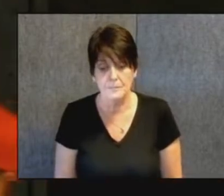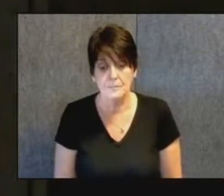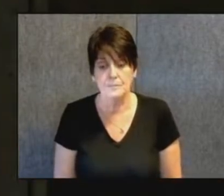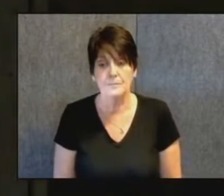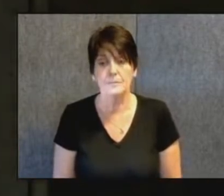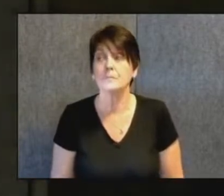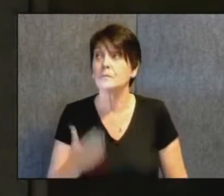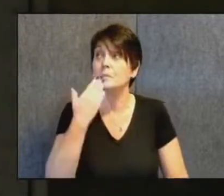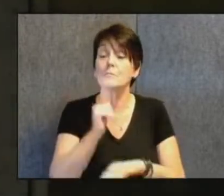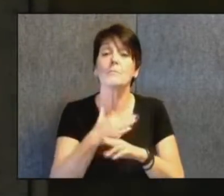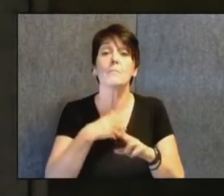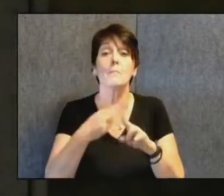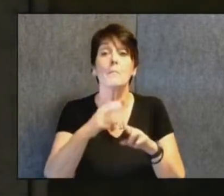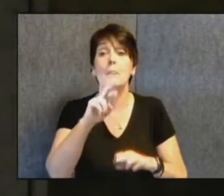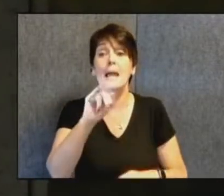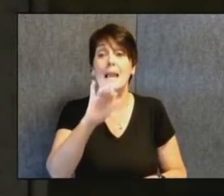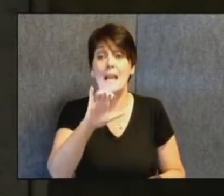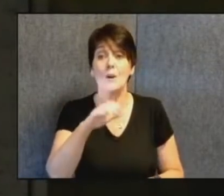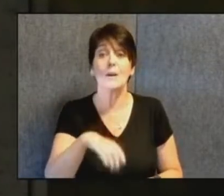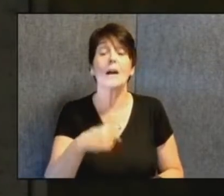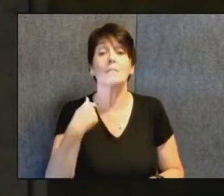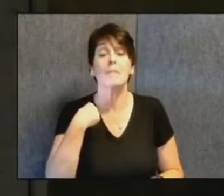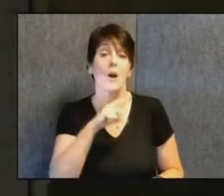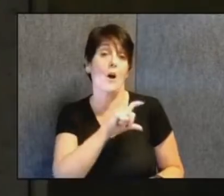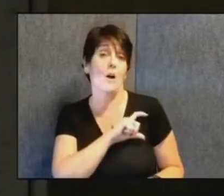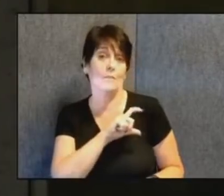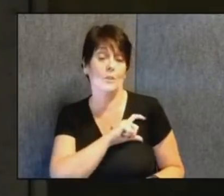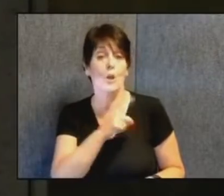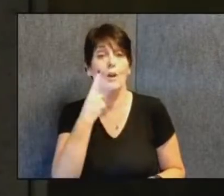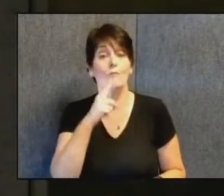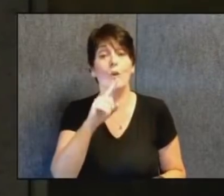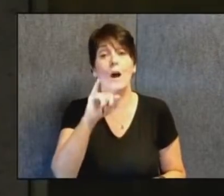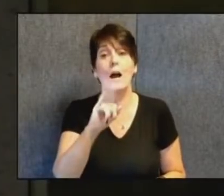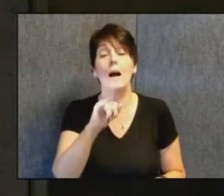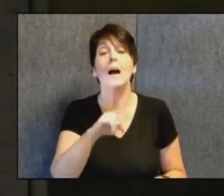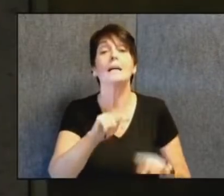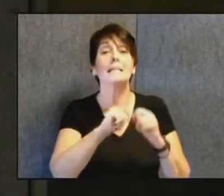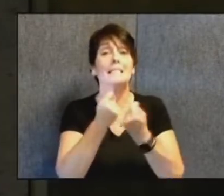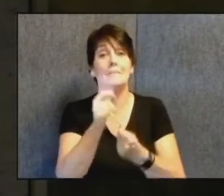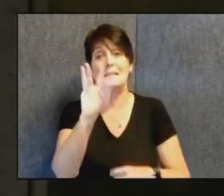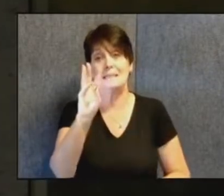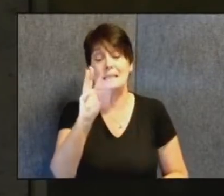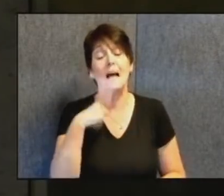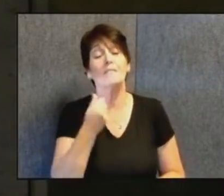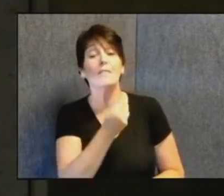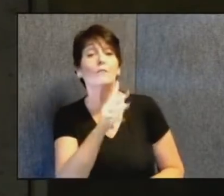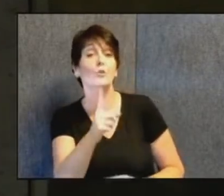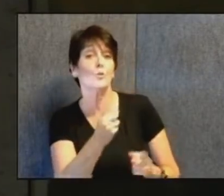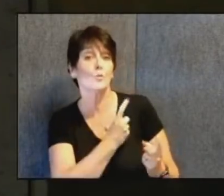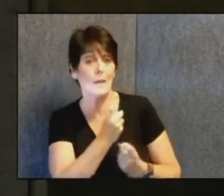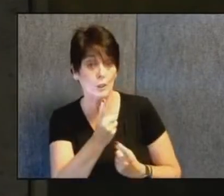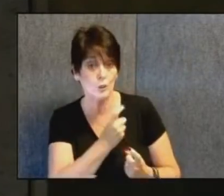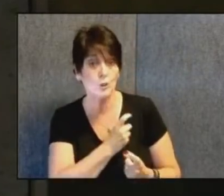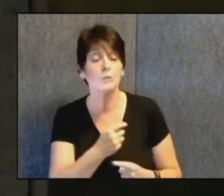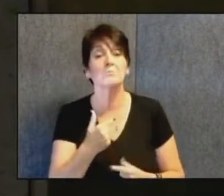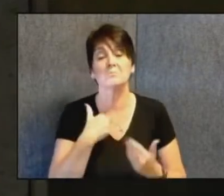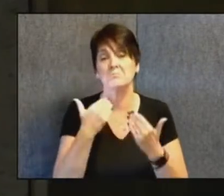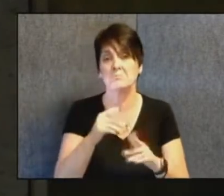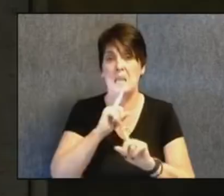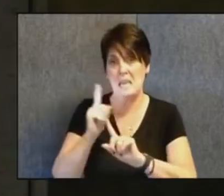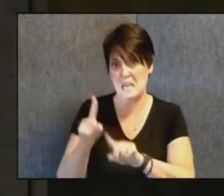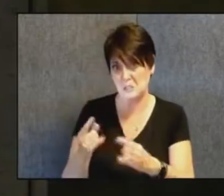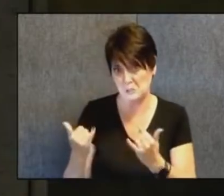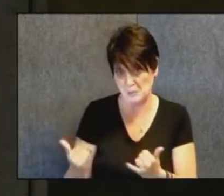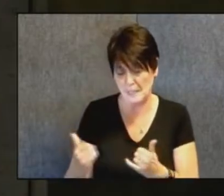Good evening, everybody. My name is Eric Lee. I'm the law enforcement liaison for IMT 6. So I have a couple questions that I'm going to go ahead and answer